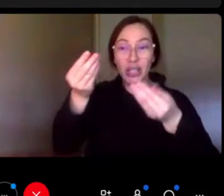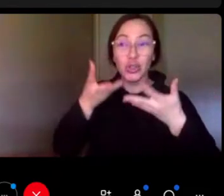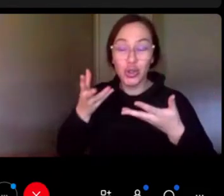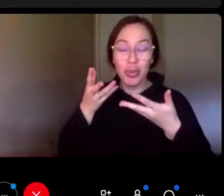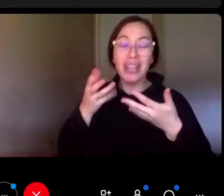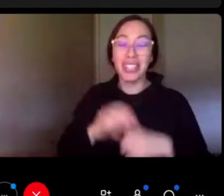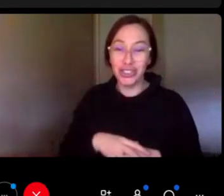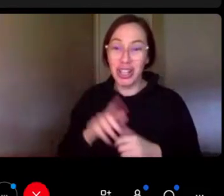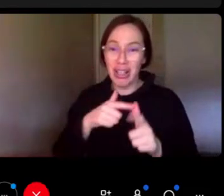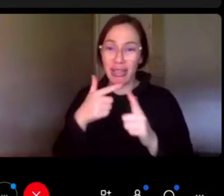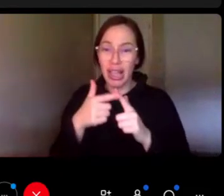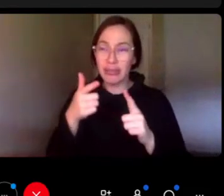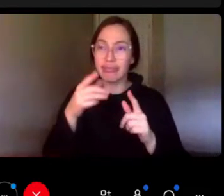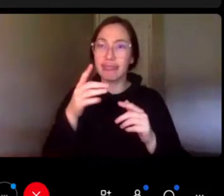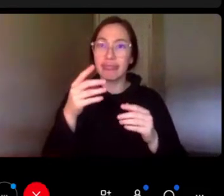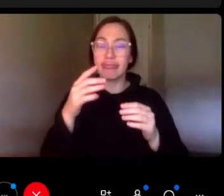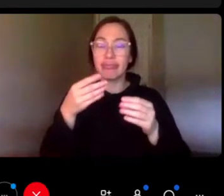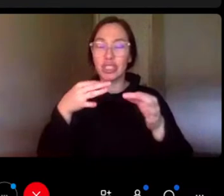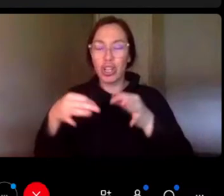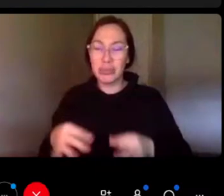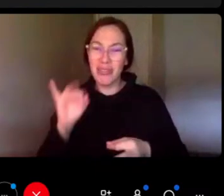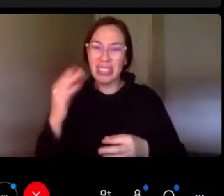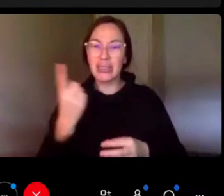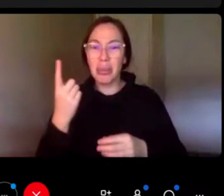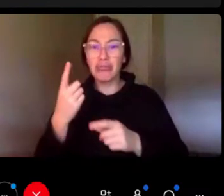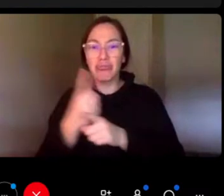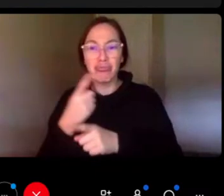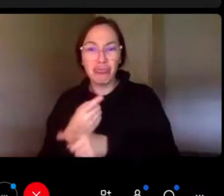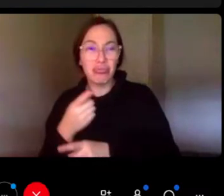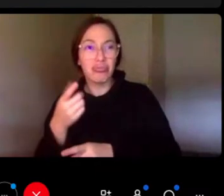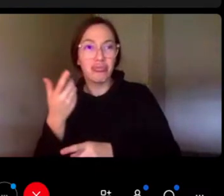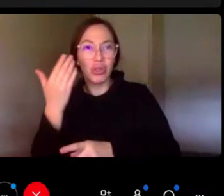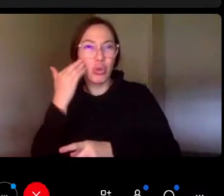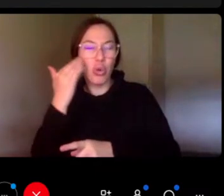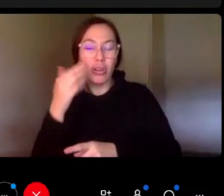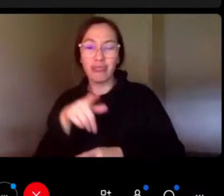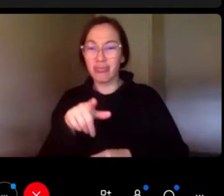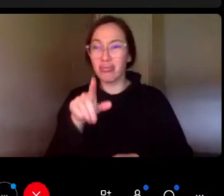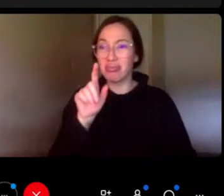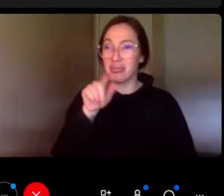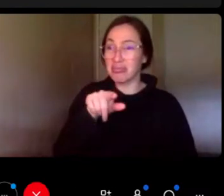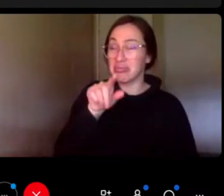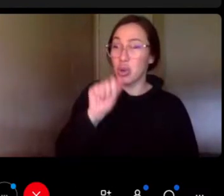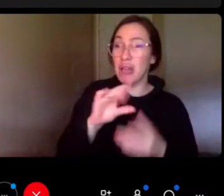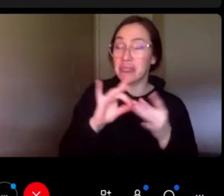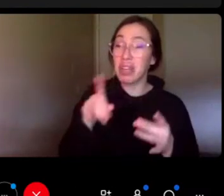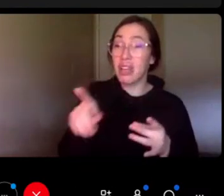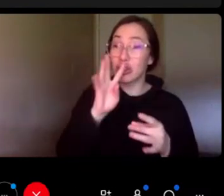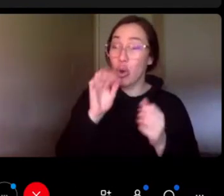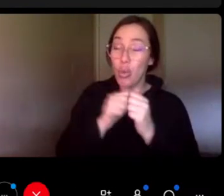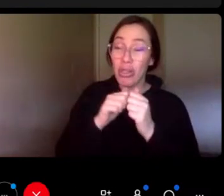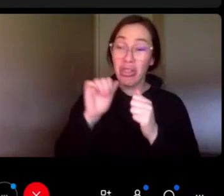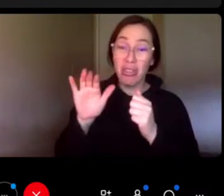Then direct them. If it's something pretty perfunctory, you can say, have you taken that? Have you talked with your child's teacher about that? That would be their other